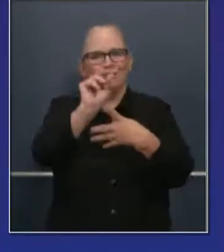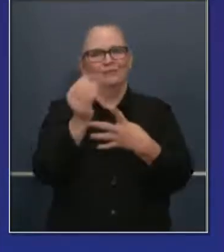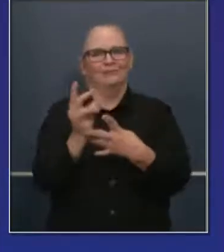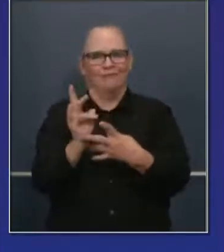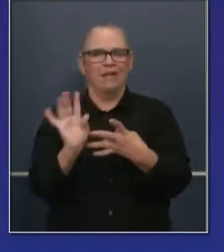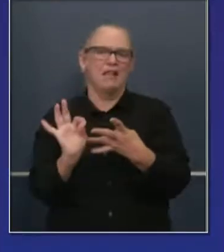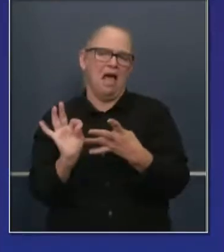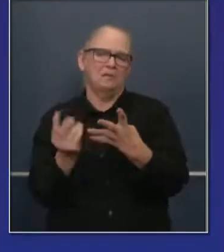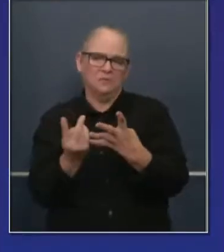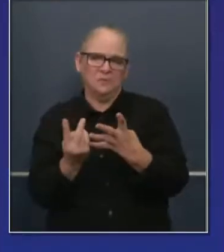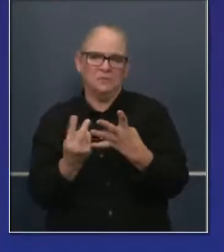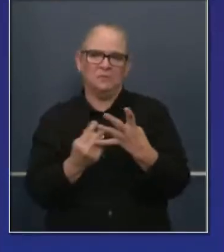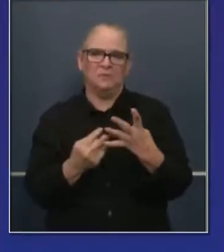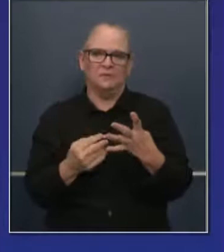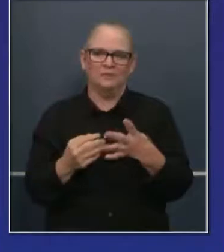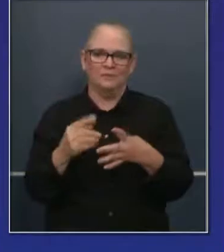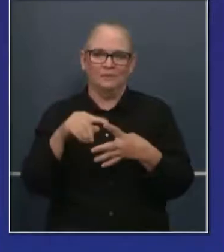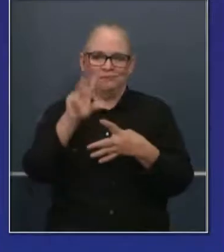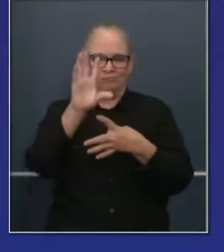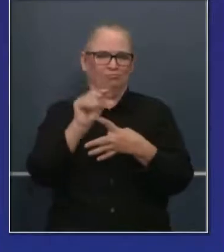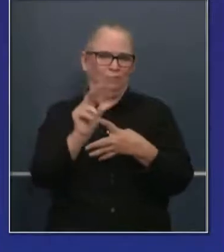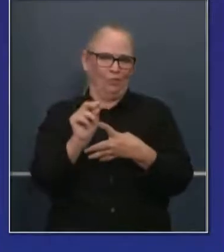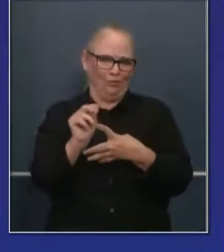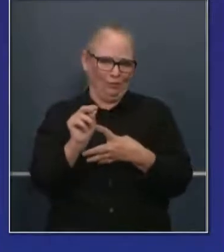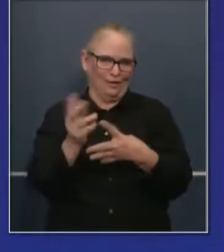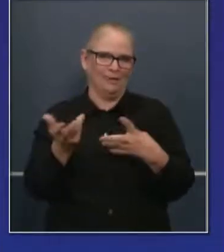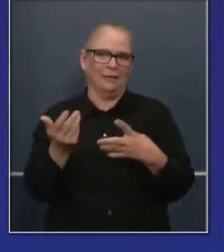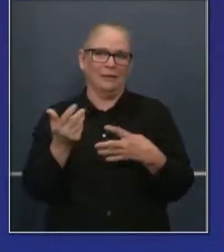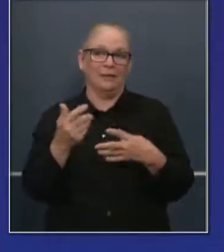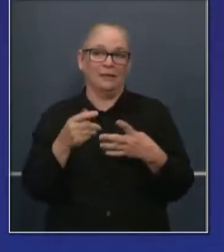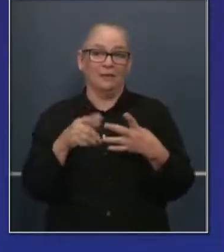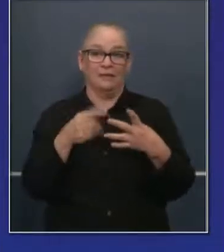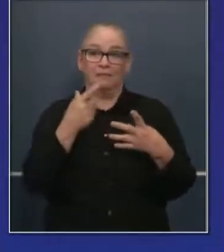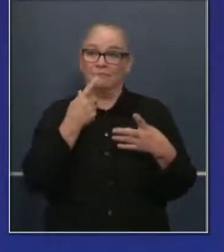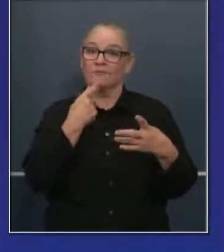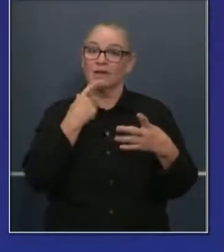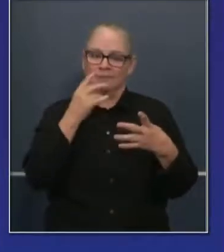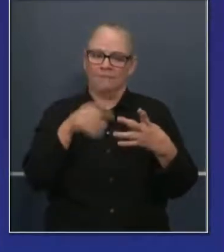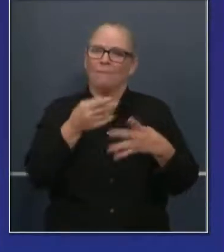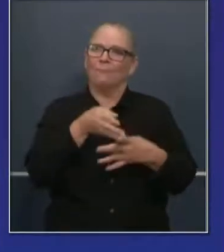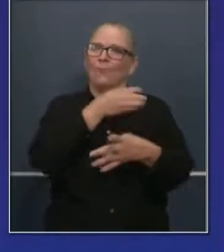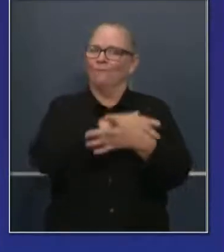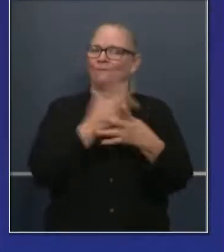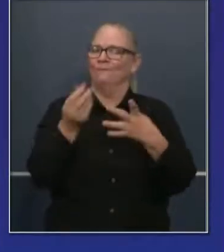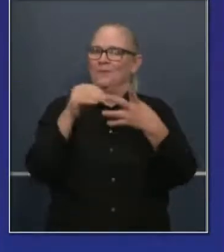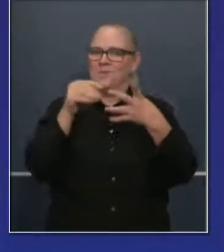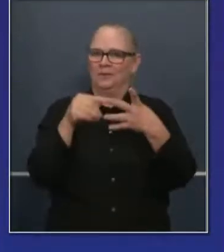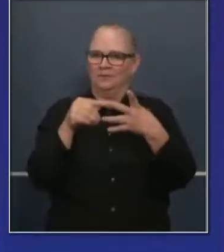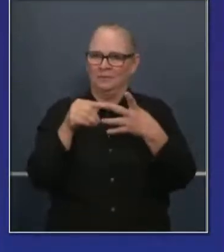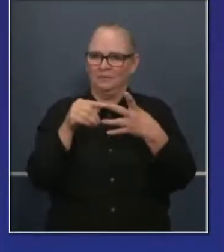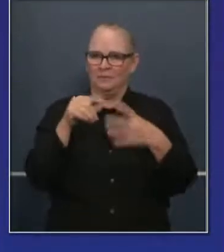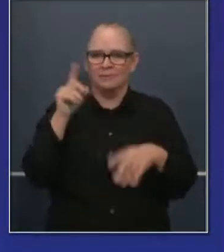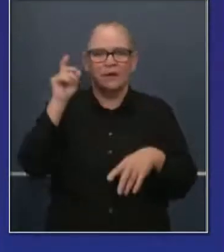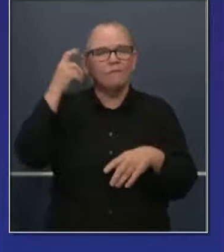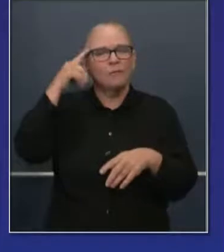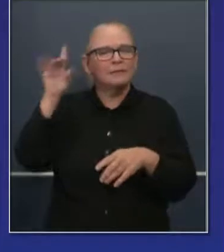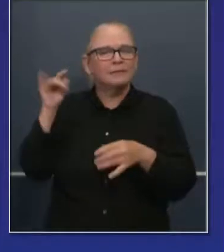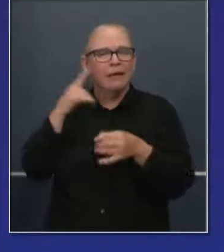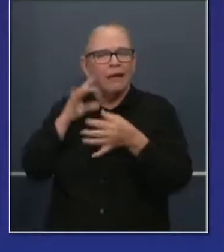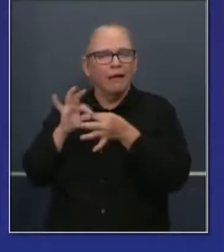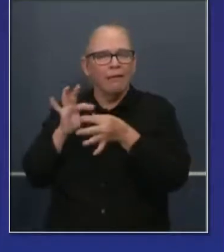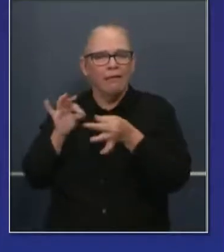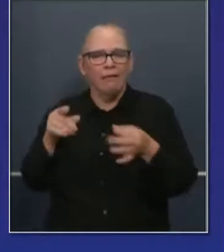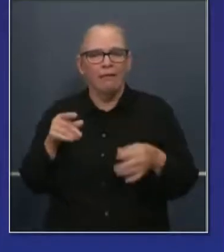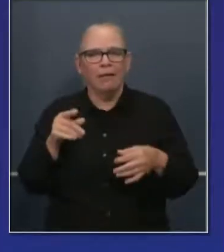purple counties to 30 and increasing red counties to 17. As the governor mentioned, it will be next week, the first week